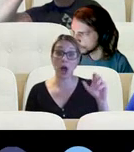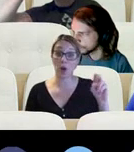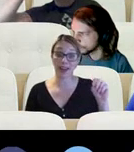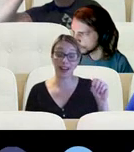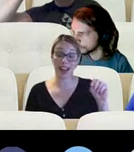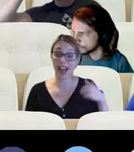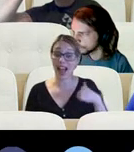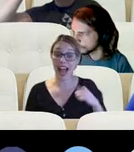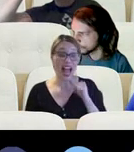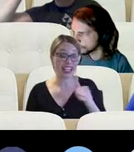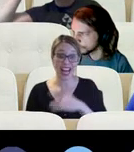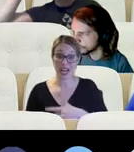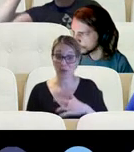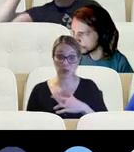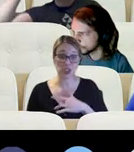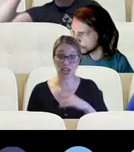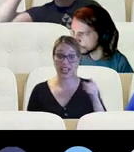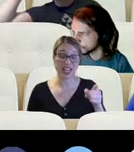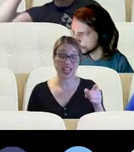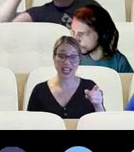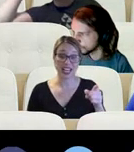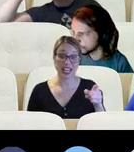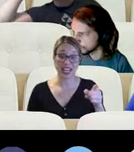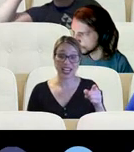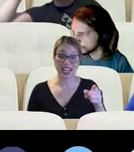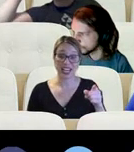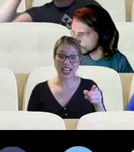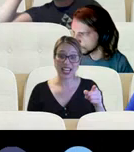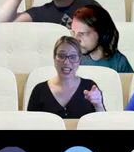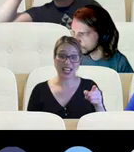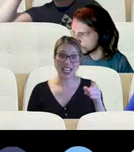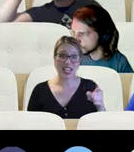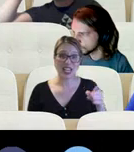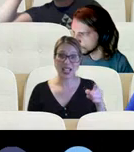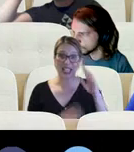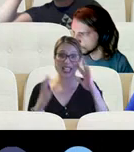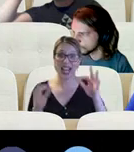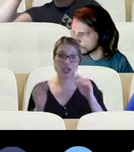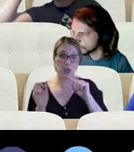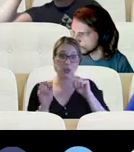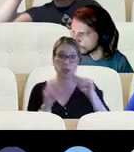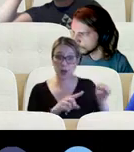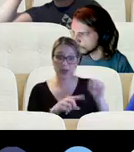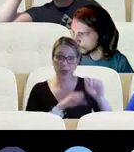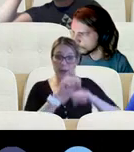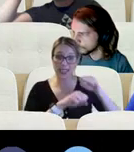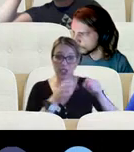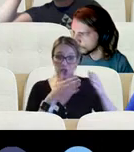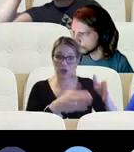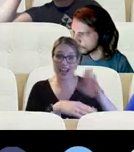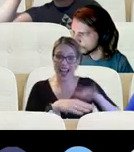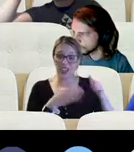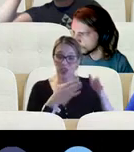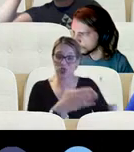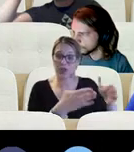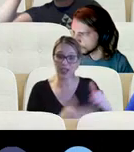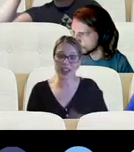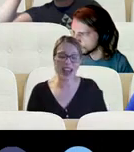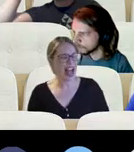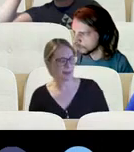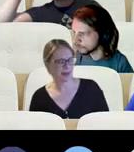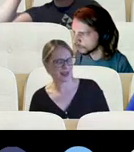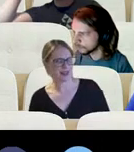interest in putting the bike cycle track down on that street. I don't think it was I could see the